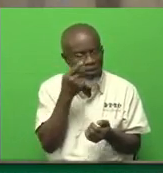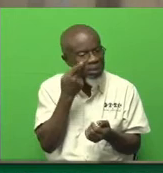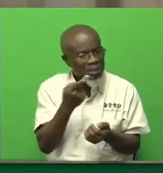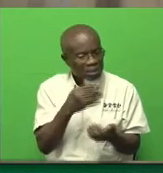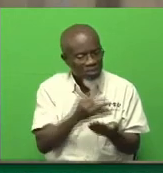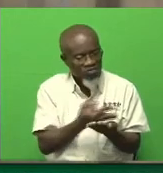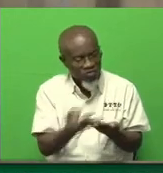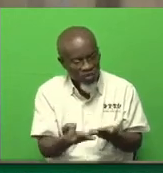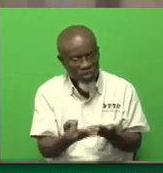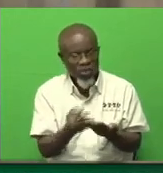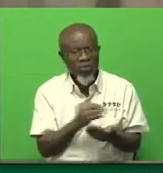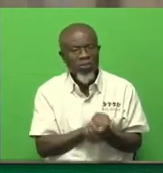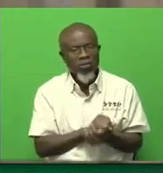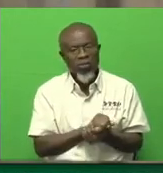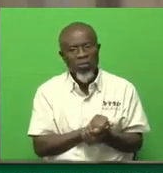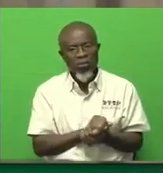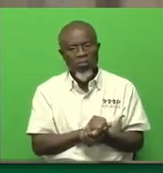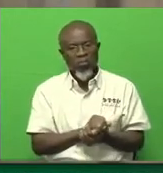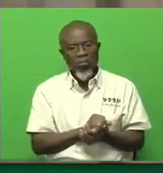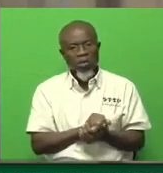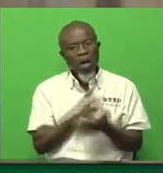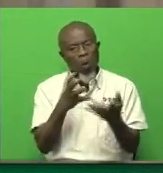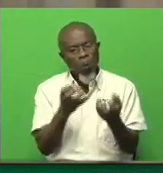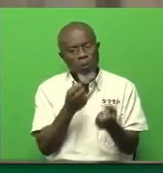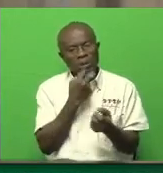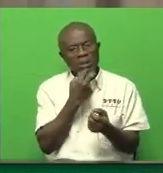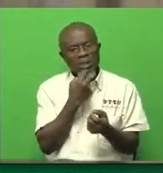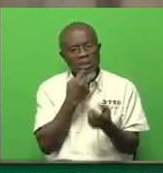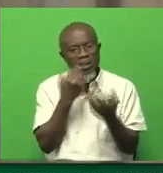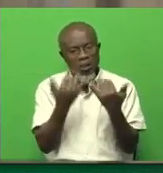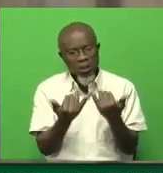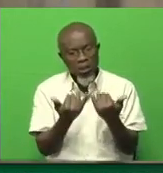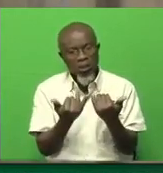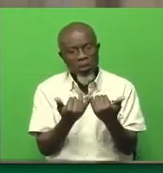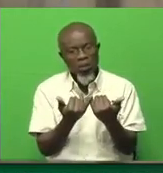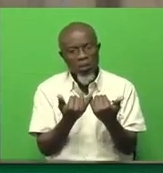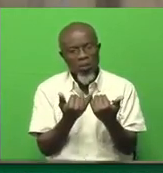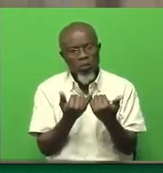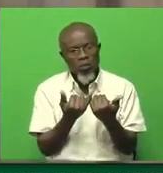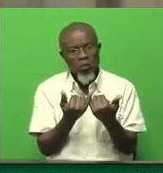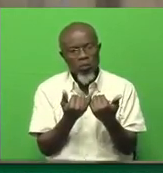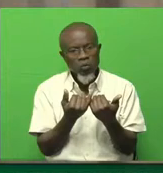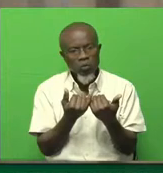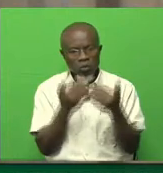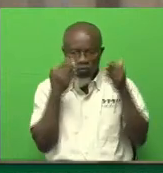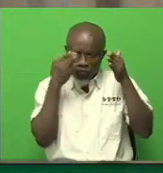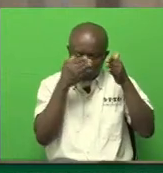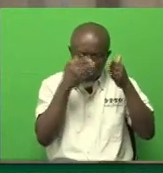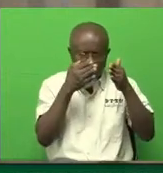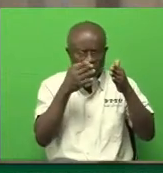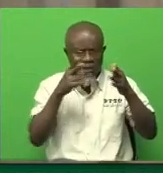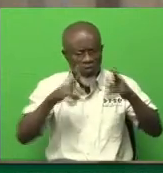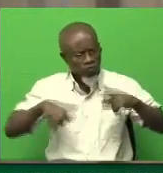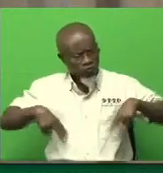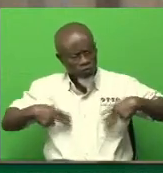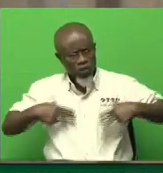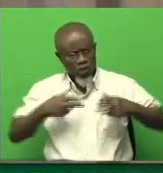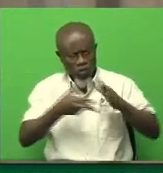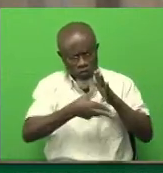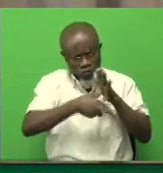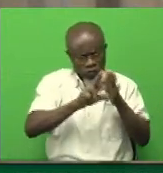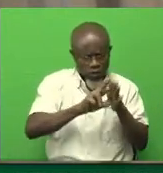I want to tell you no in the vein of the discussion of the vacation revision program